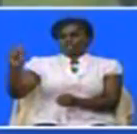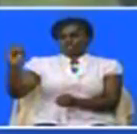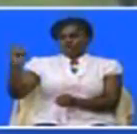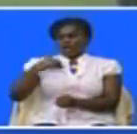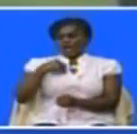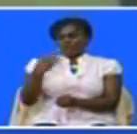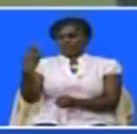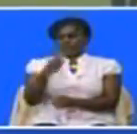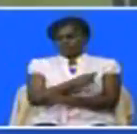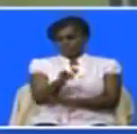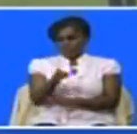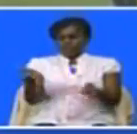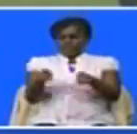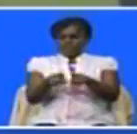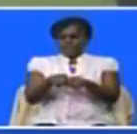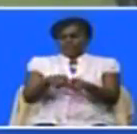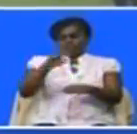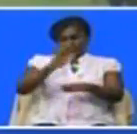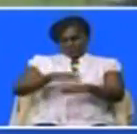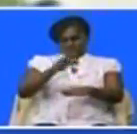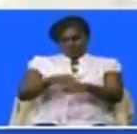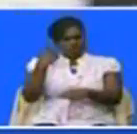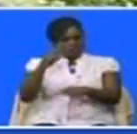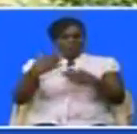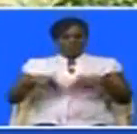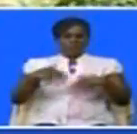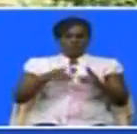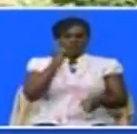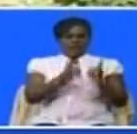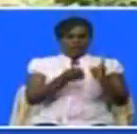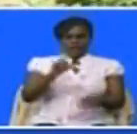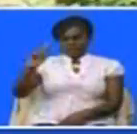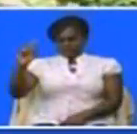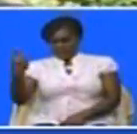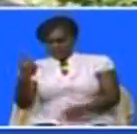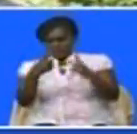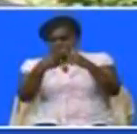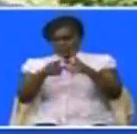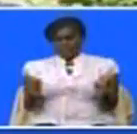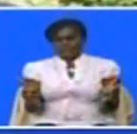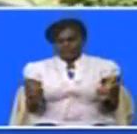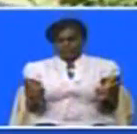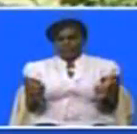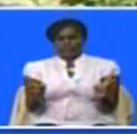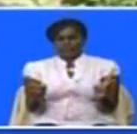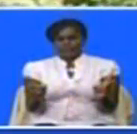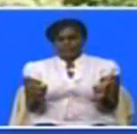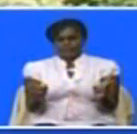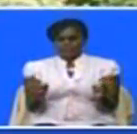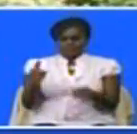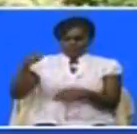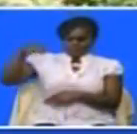turns, a factor which has gone on to favor athletes later. First of all, you start going